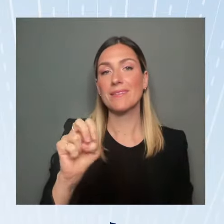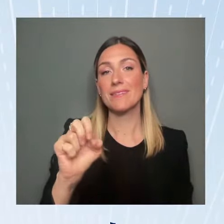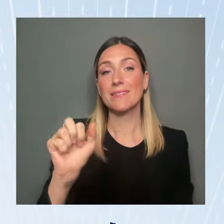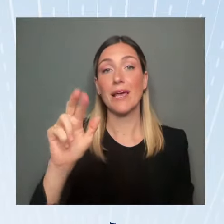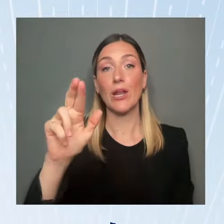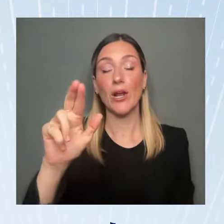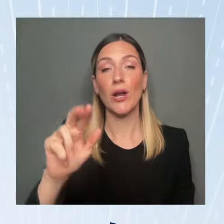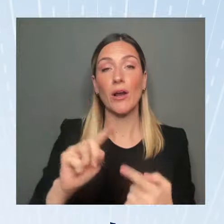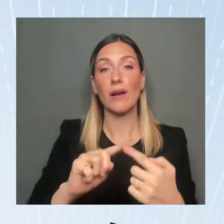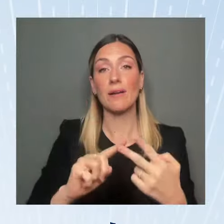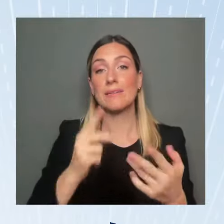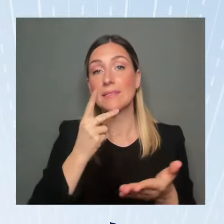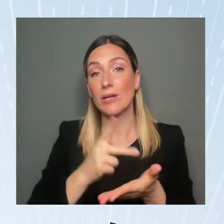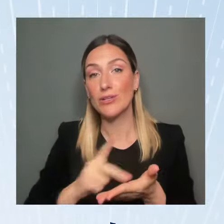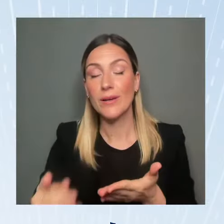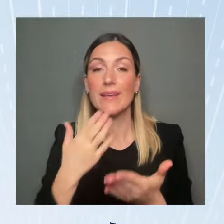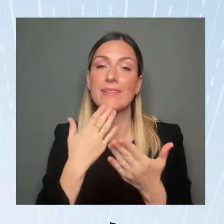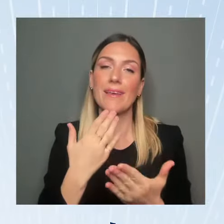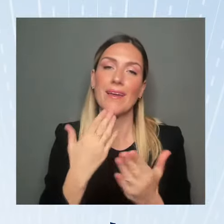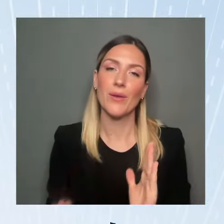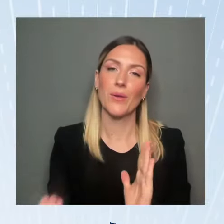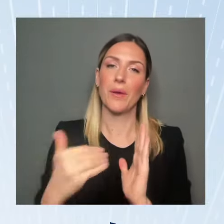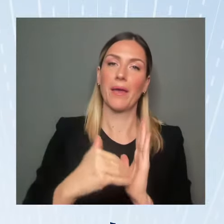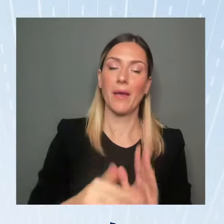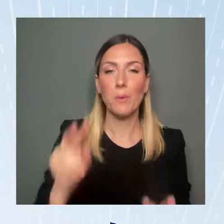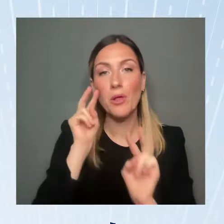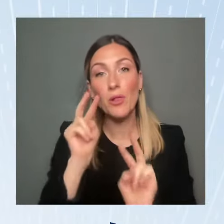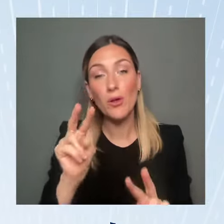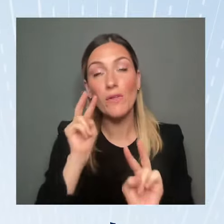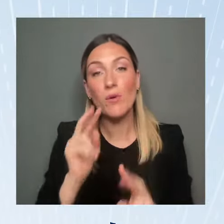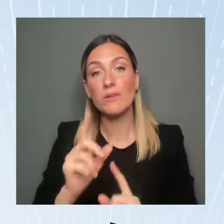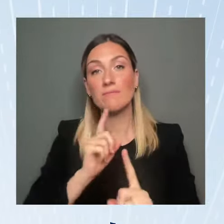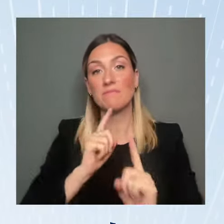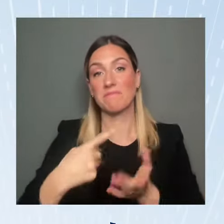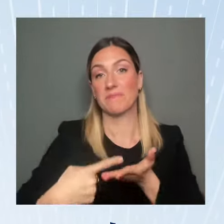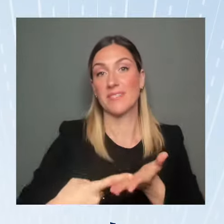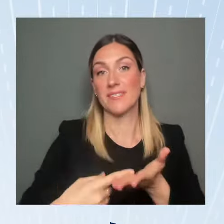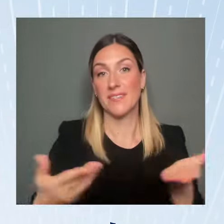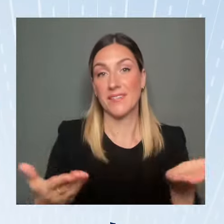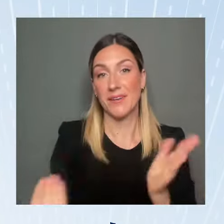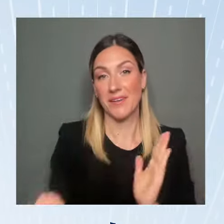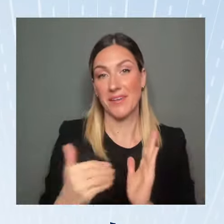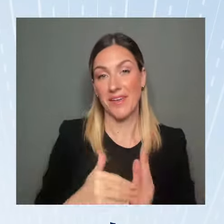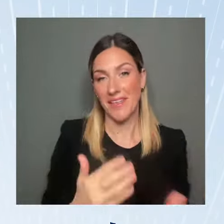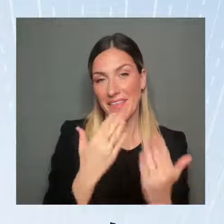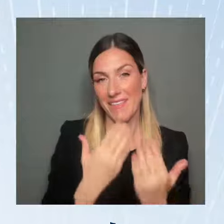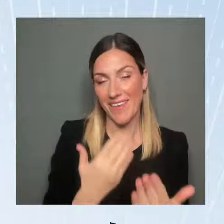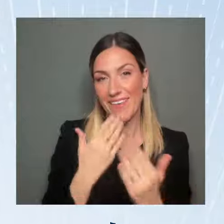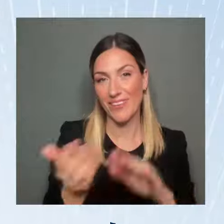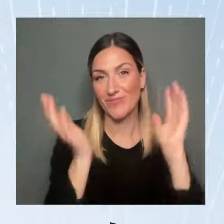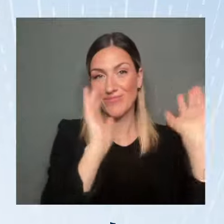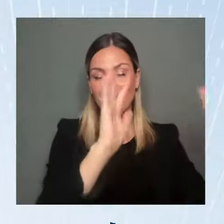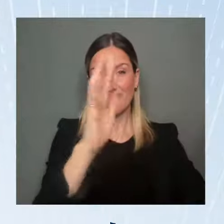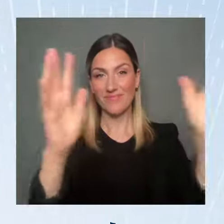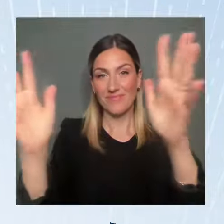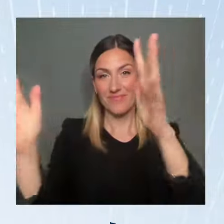So again, thank you, and we look forward to having some conversations with you in here. Thank you, Kelly. Thanks.